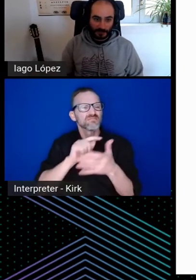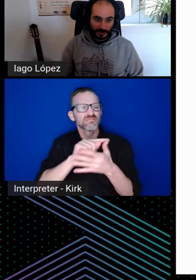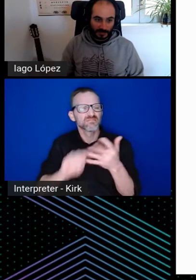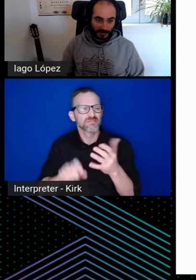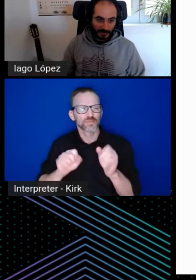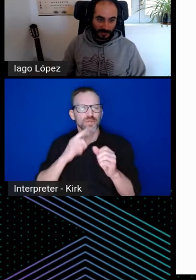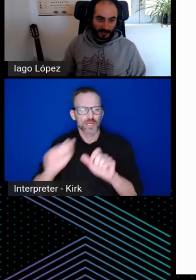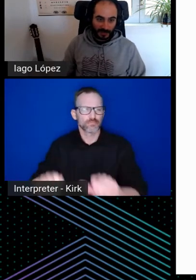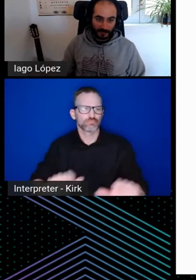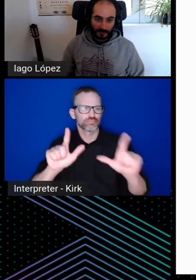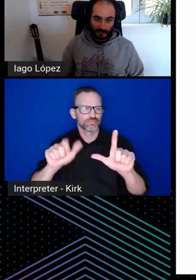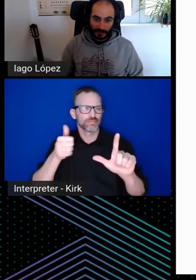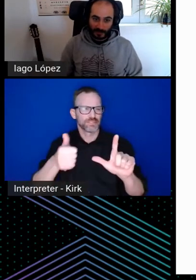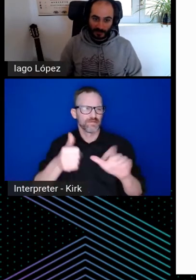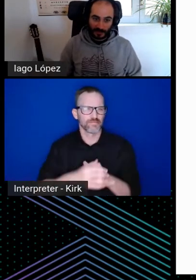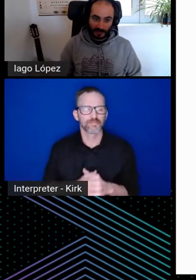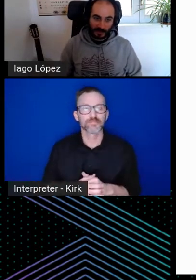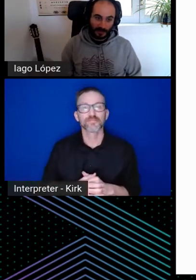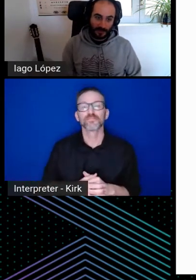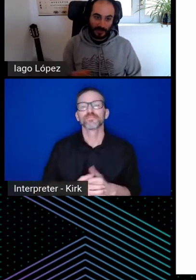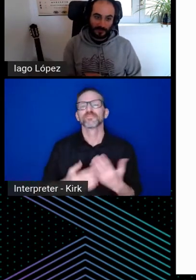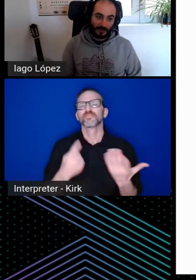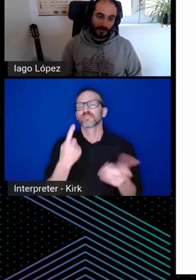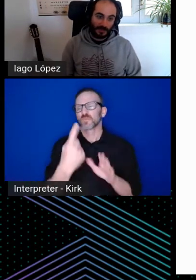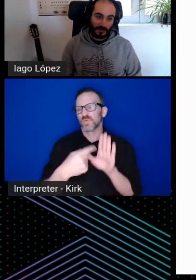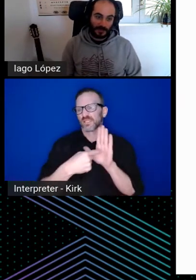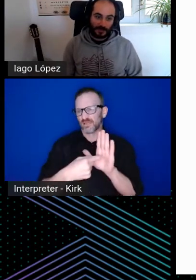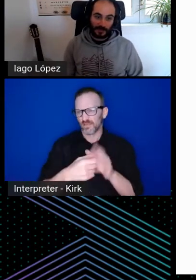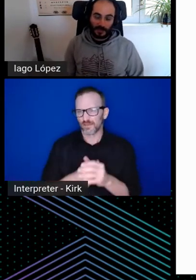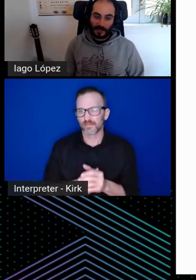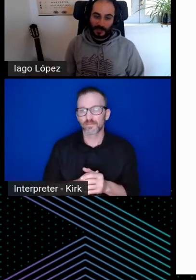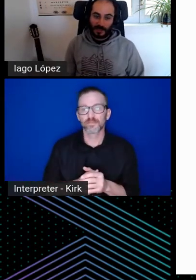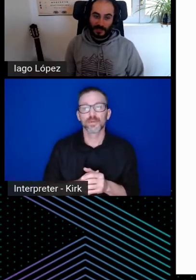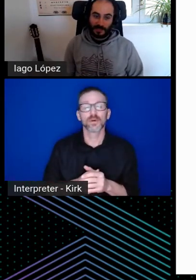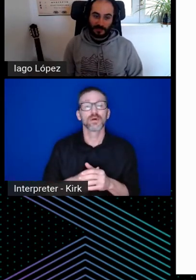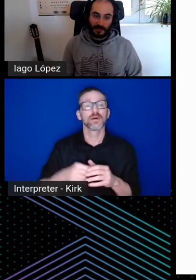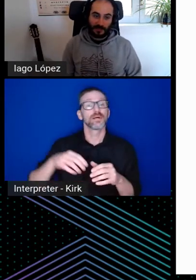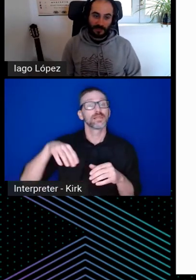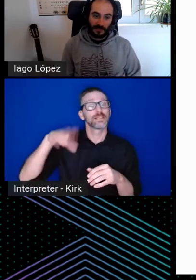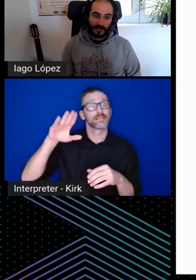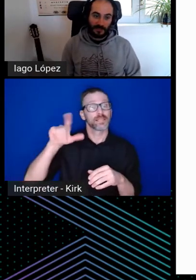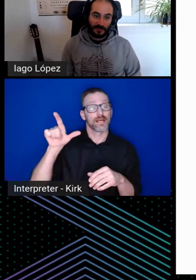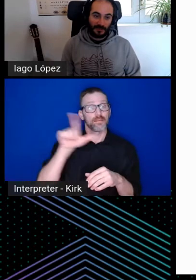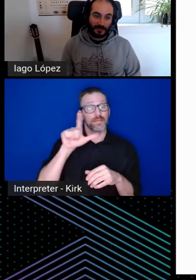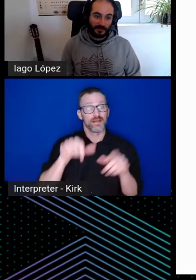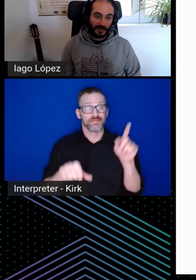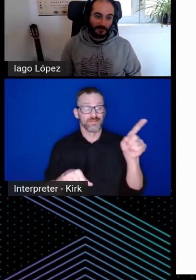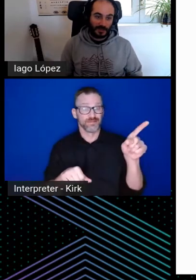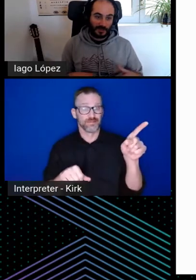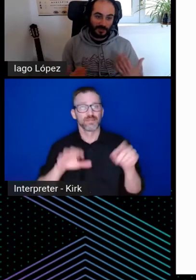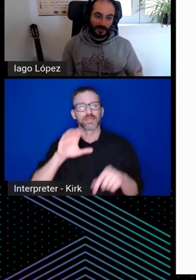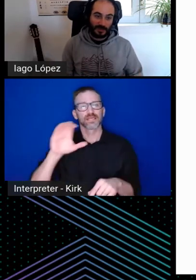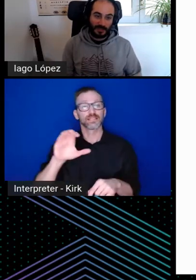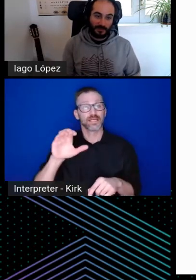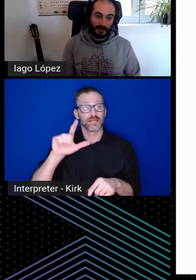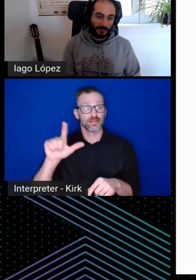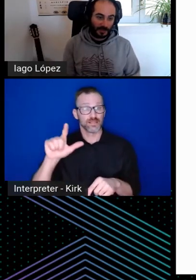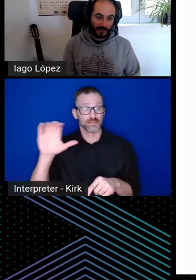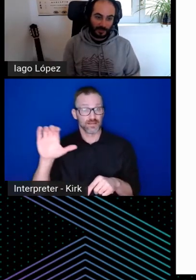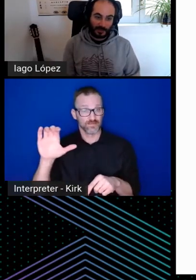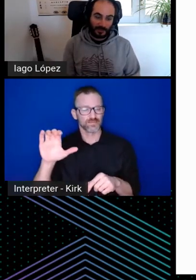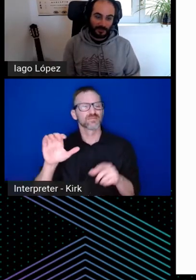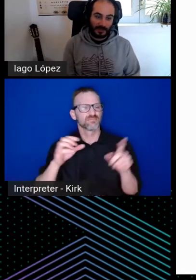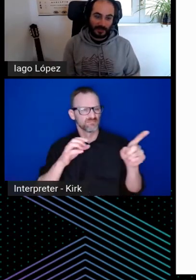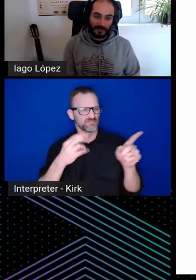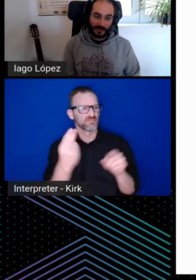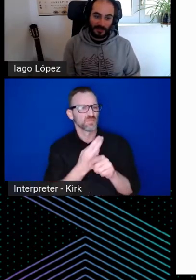yeah, just as an example, you can see here on the left, on the top left, that you have a Container Linux config, which is using YAML,